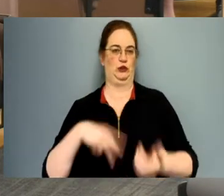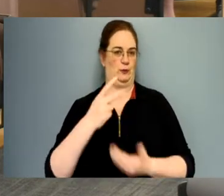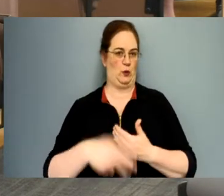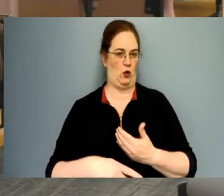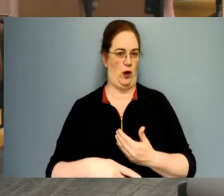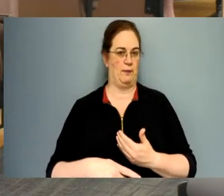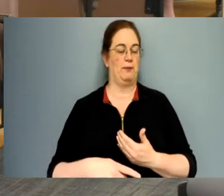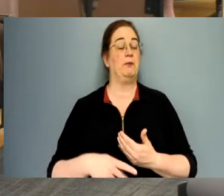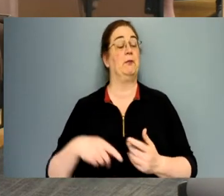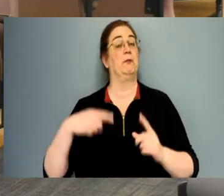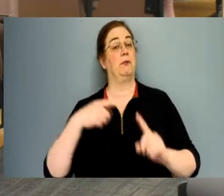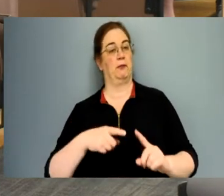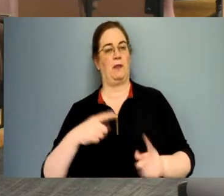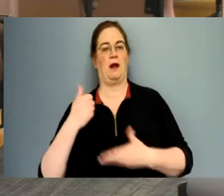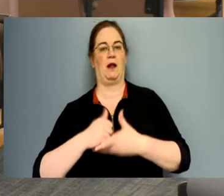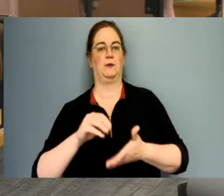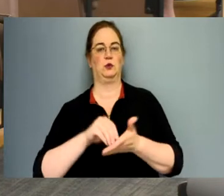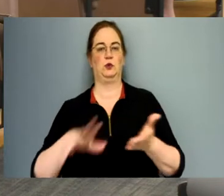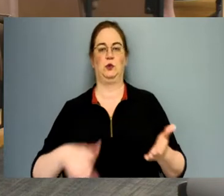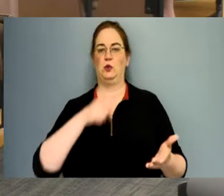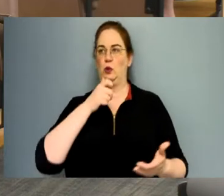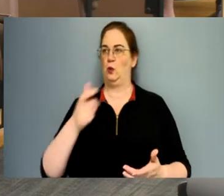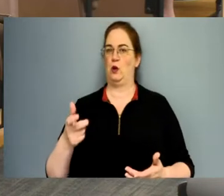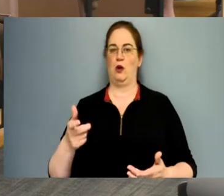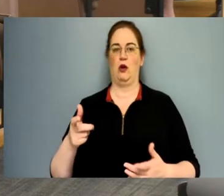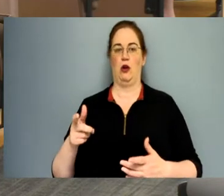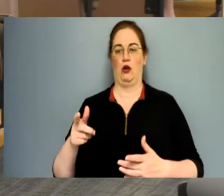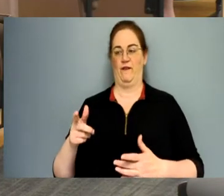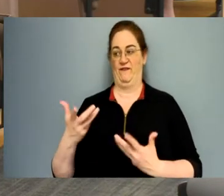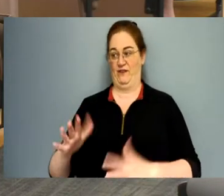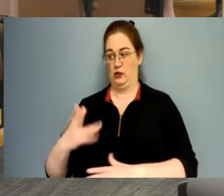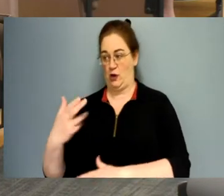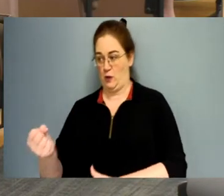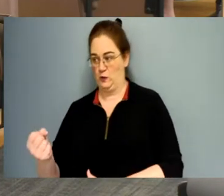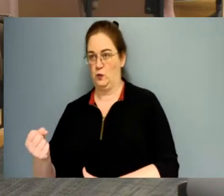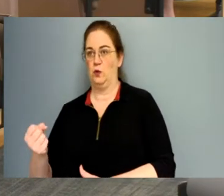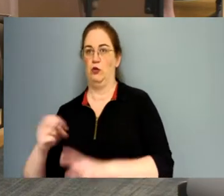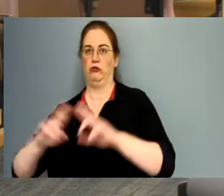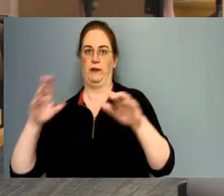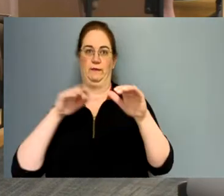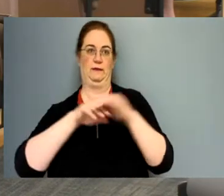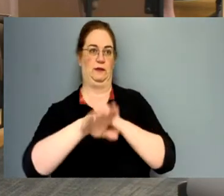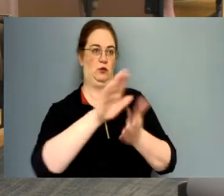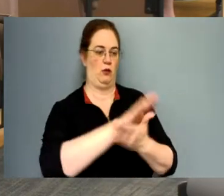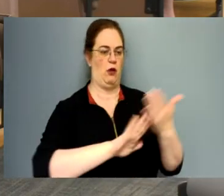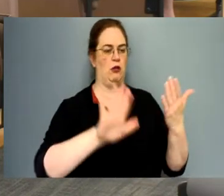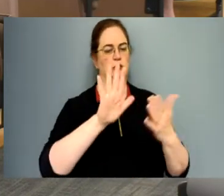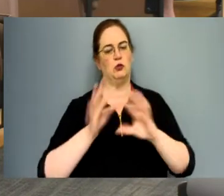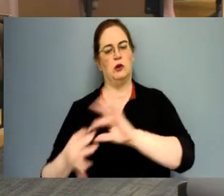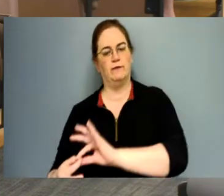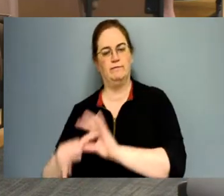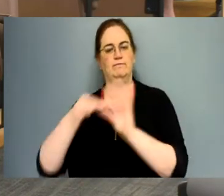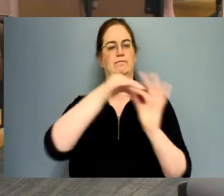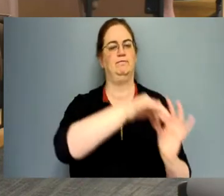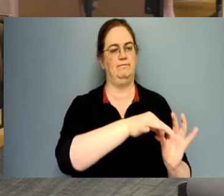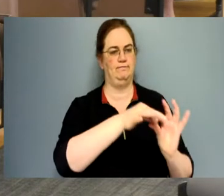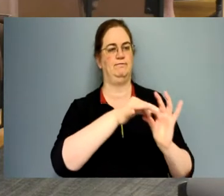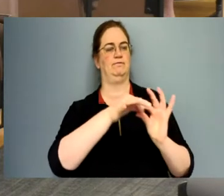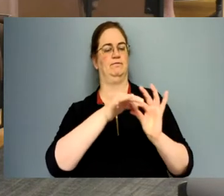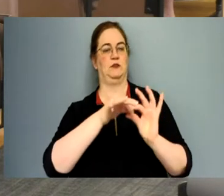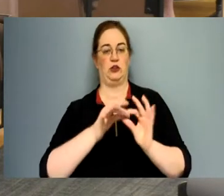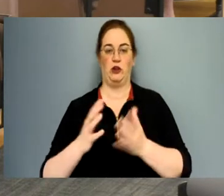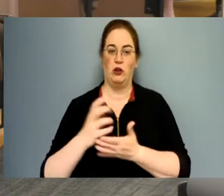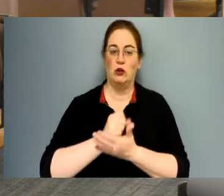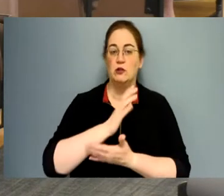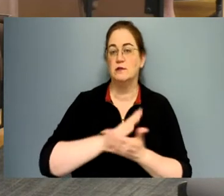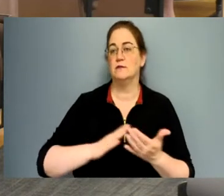which helps students who are coming out of high school and going into college, and it bridges their college experience. So they can earn